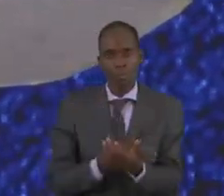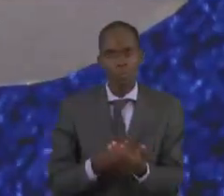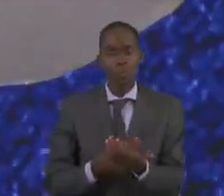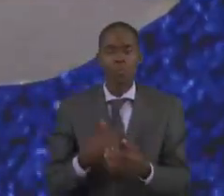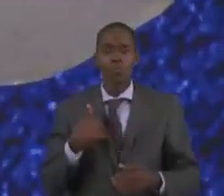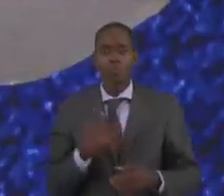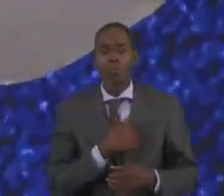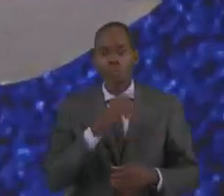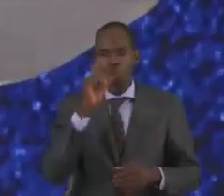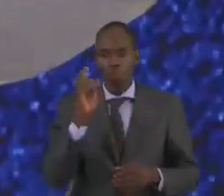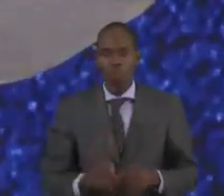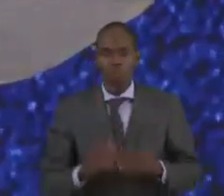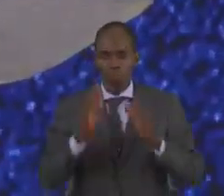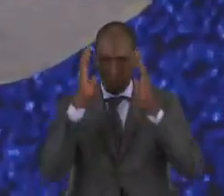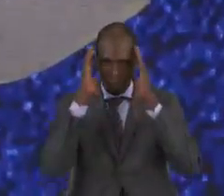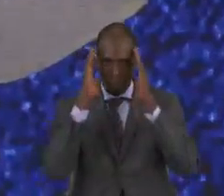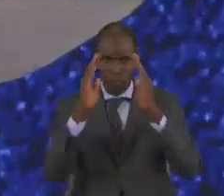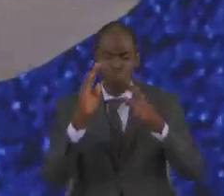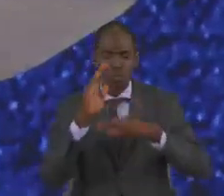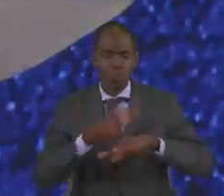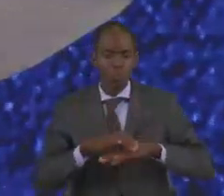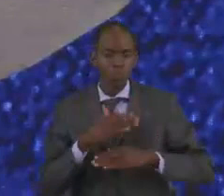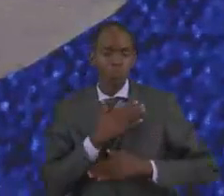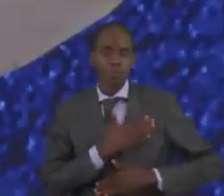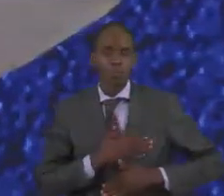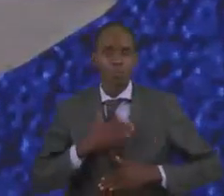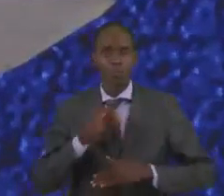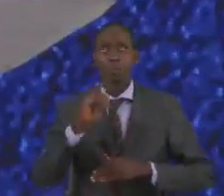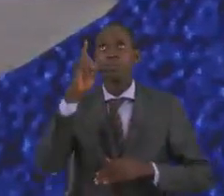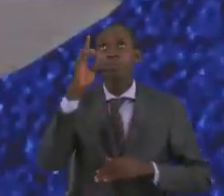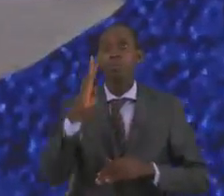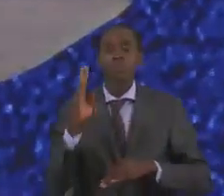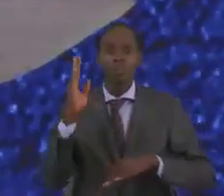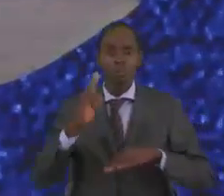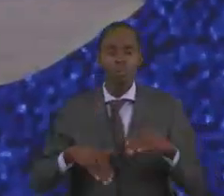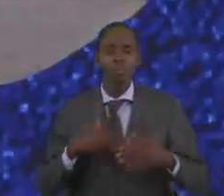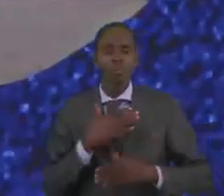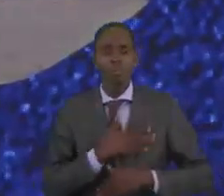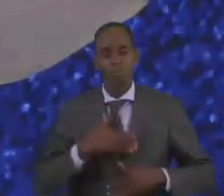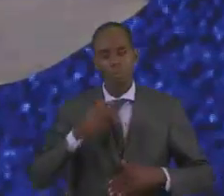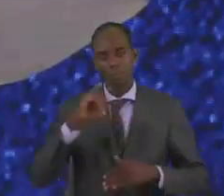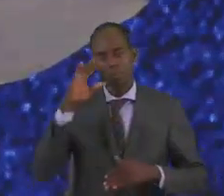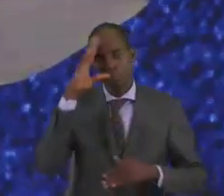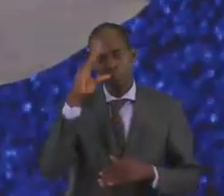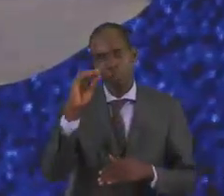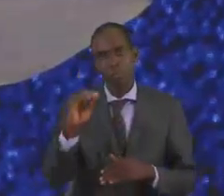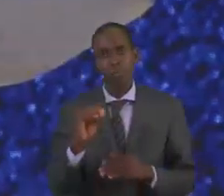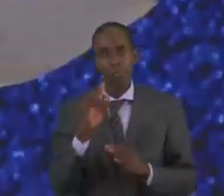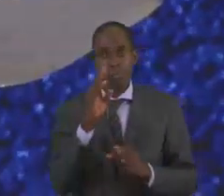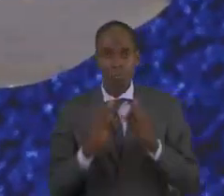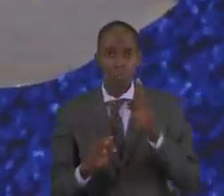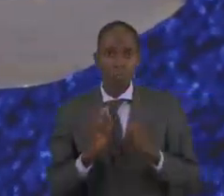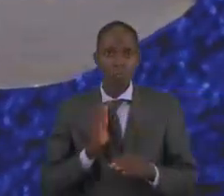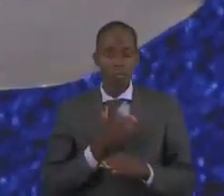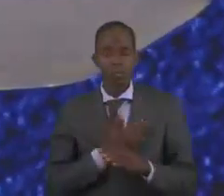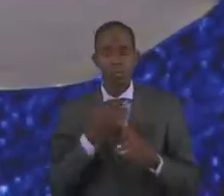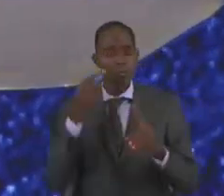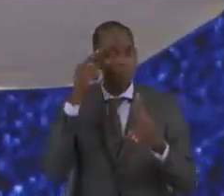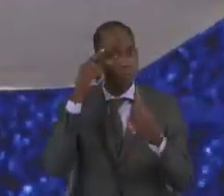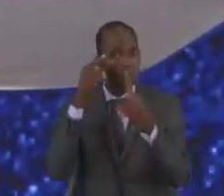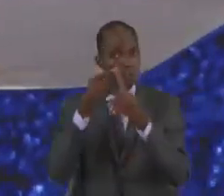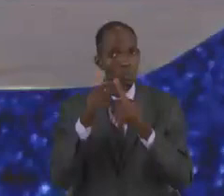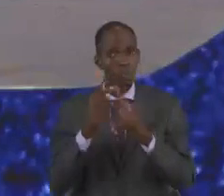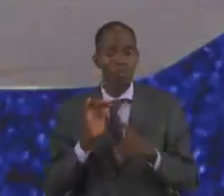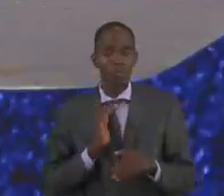to concentrate on pleasing God rather than pleasing men. If our goal,